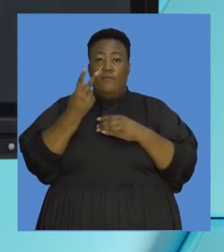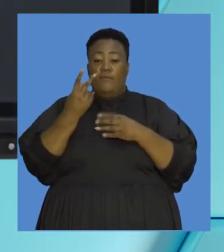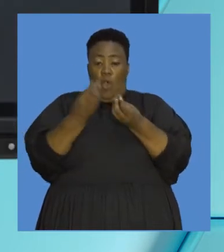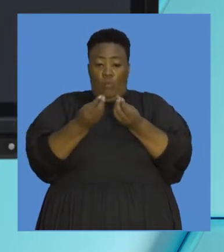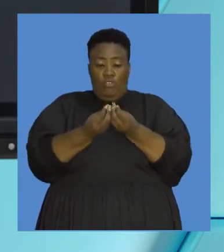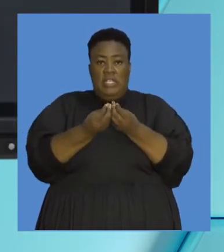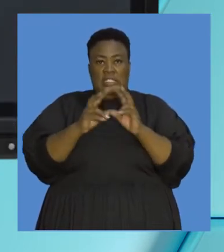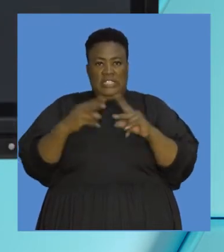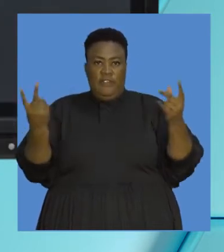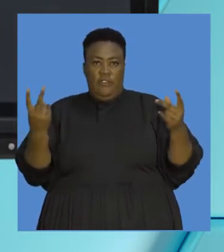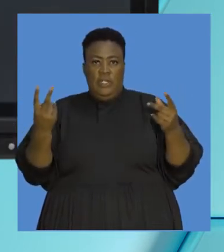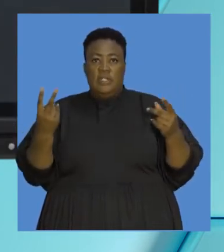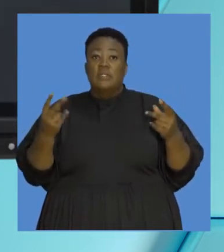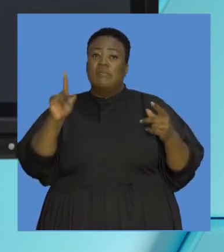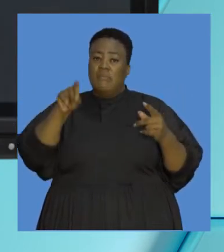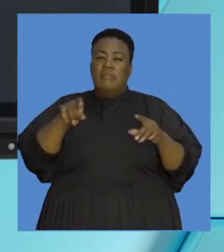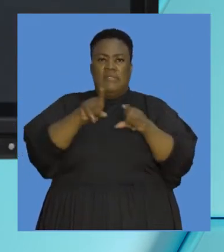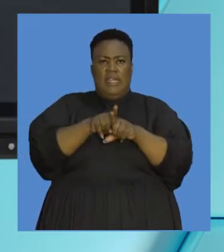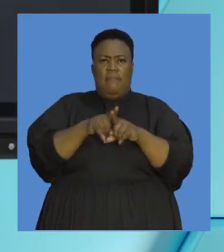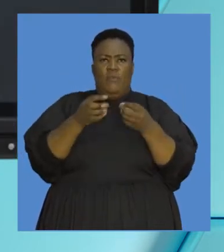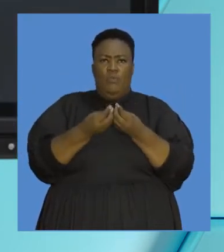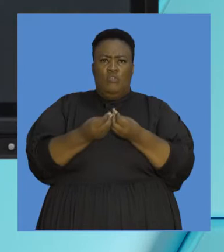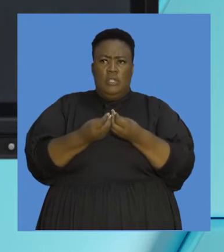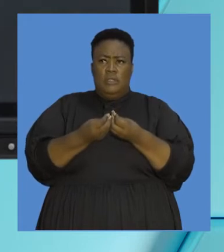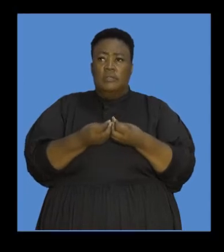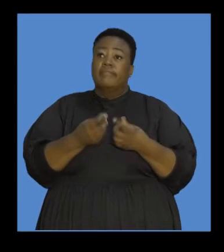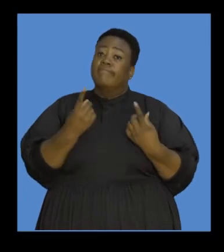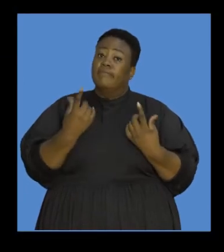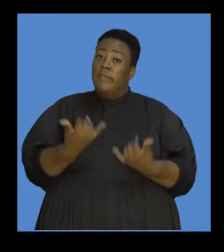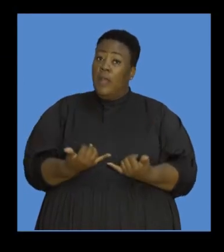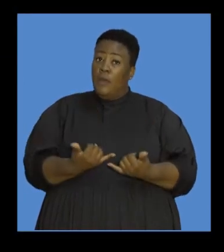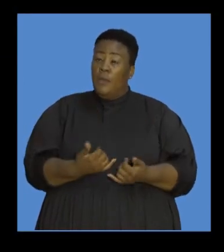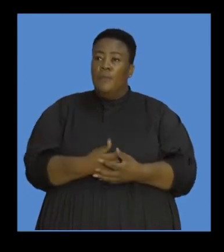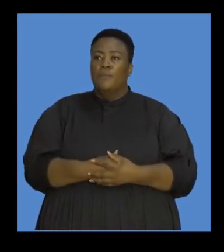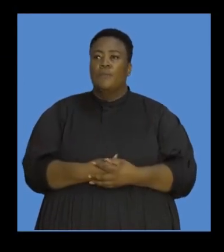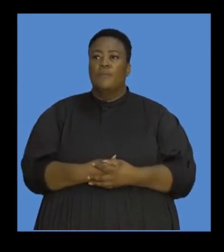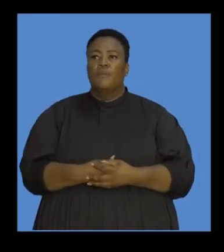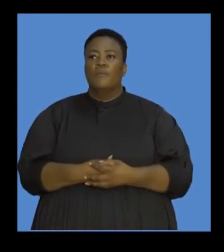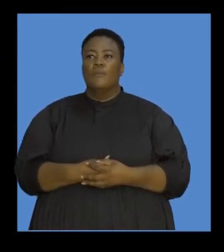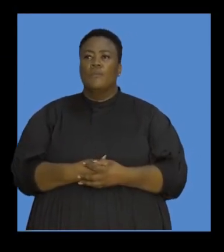That's what we're getting to now. Same object, okay? Now,